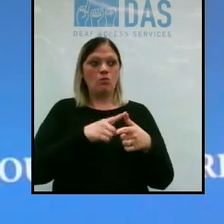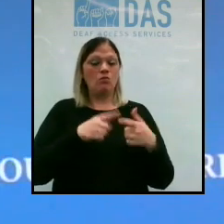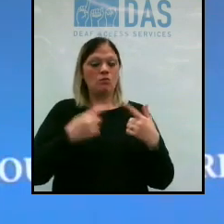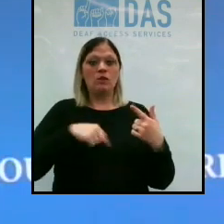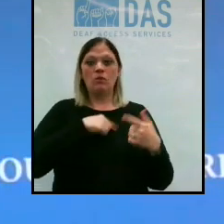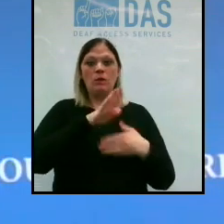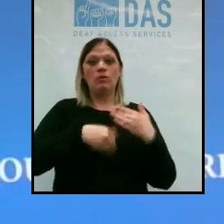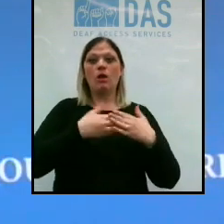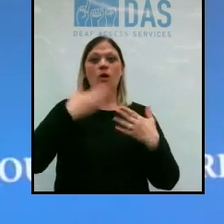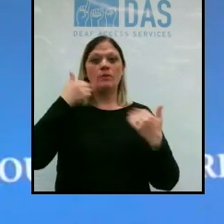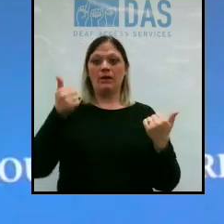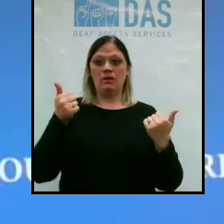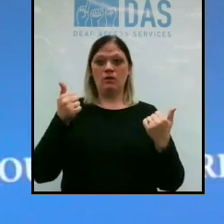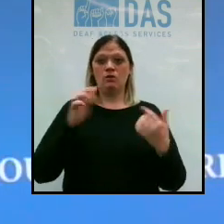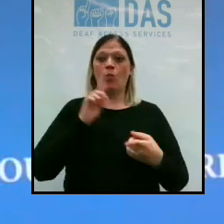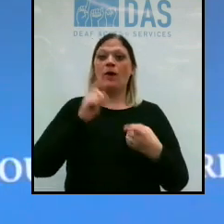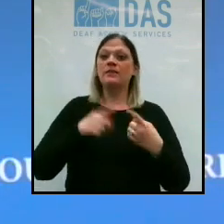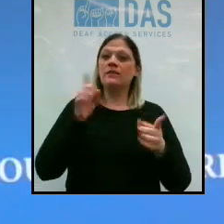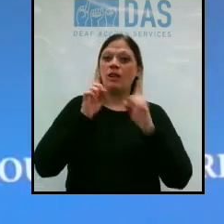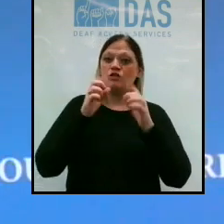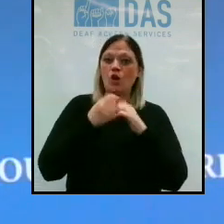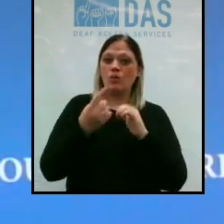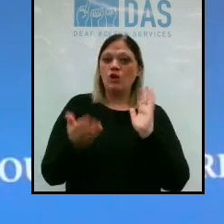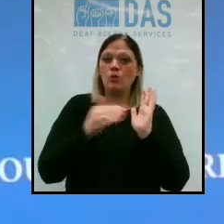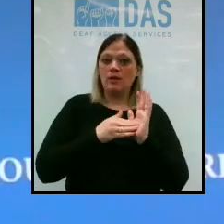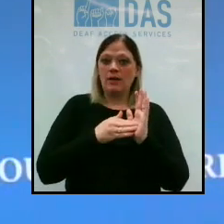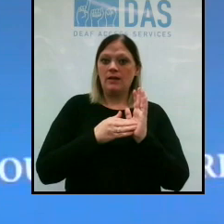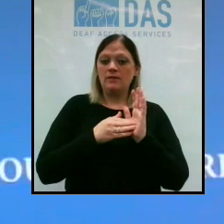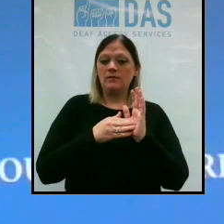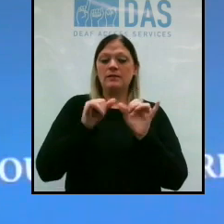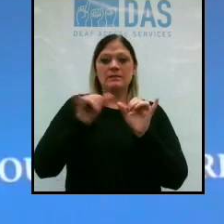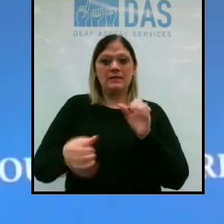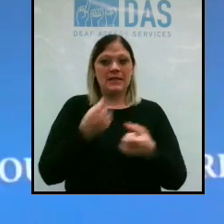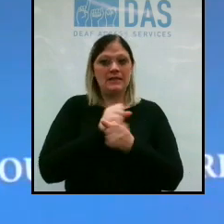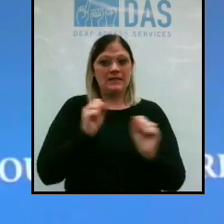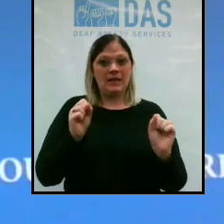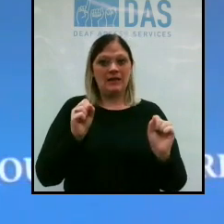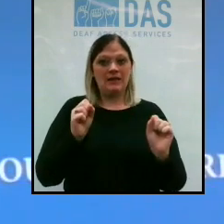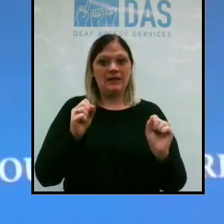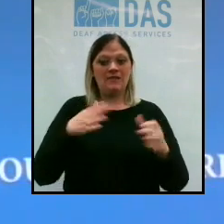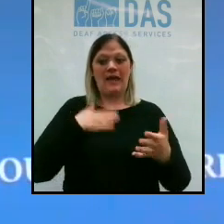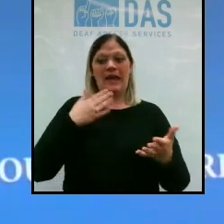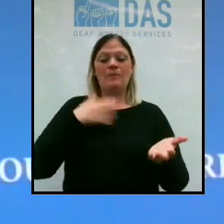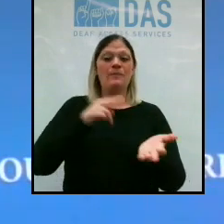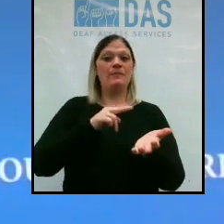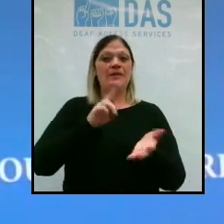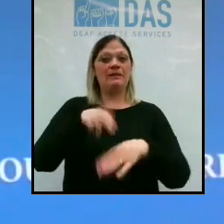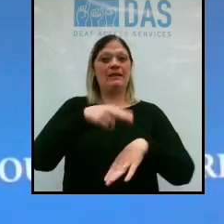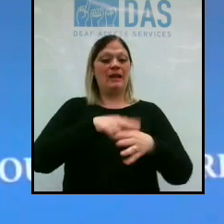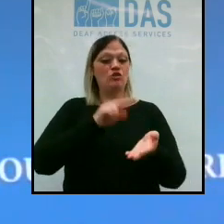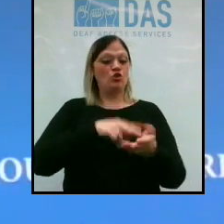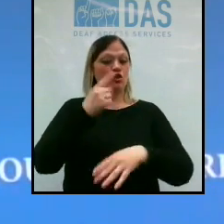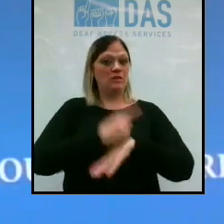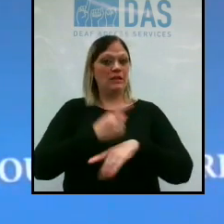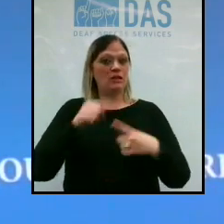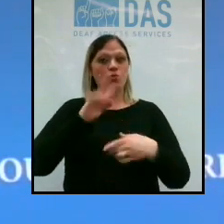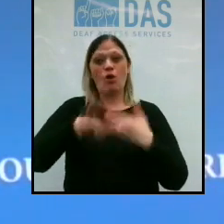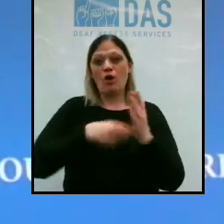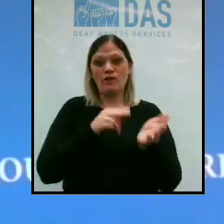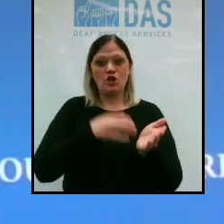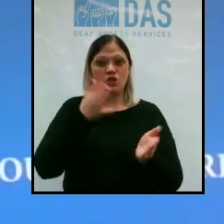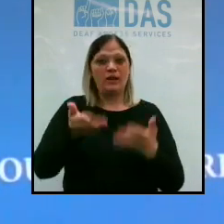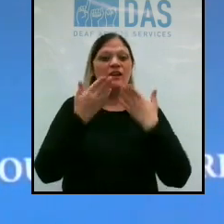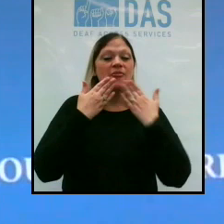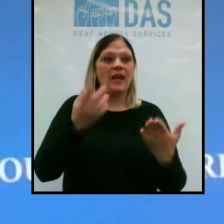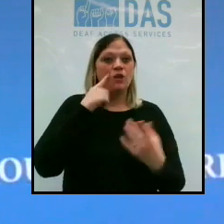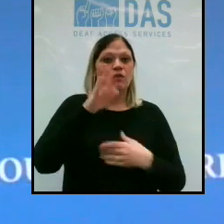for it. Until I talk to you again, may you be safe. Happy National Nurses Day to all our nurses out there. Thank you